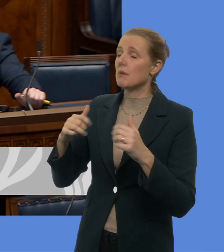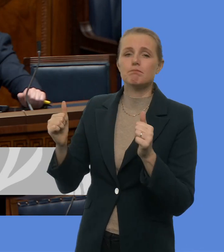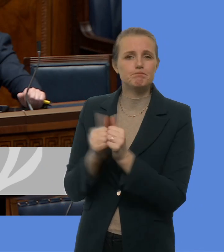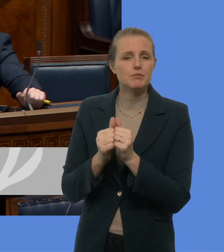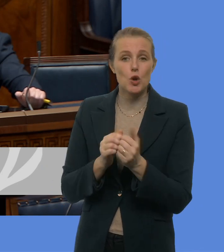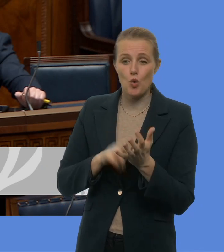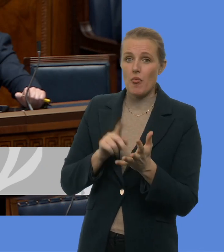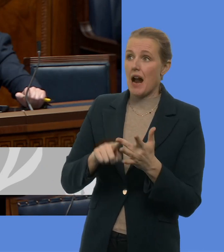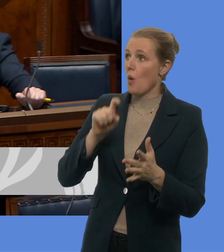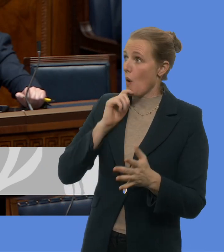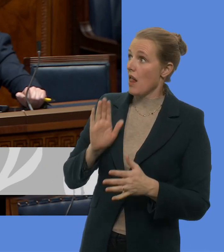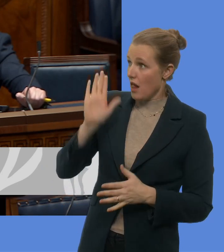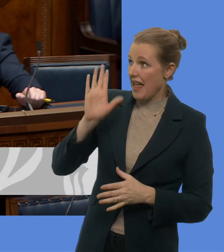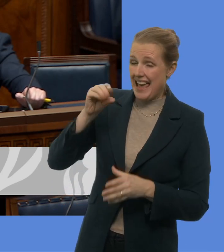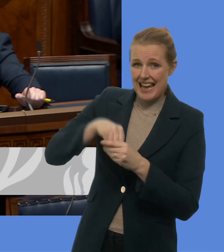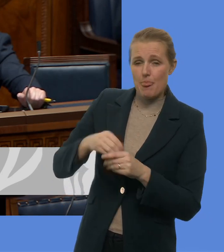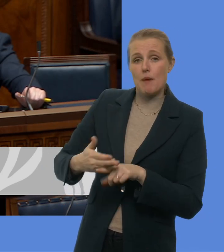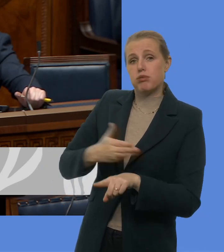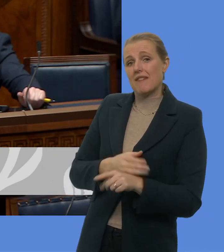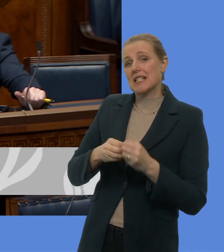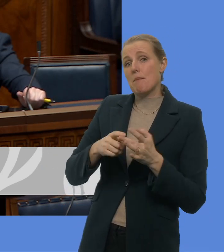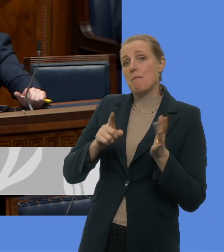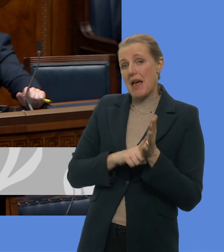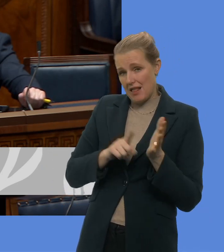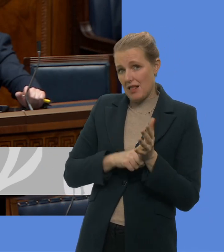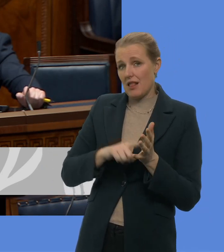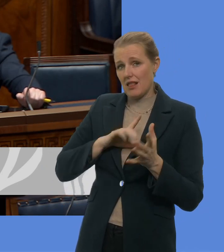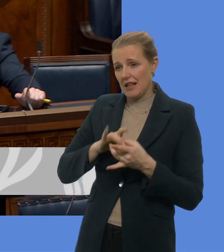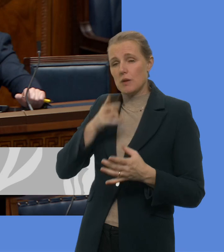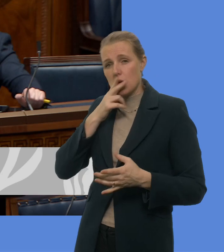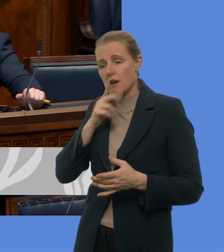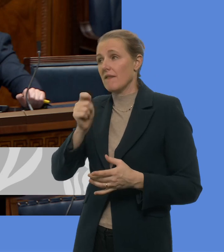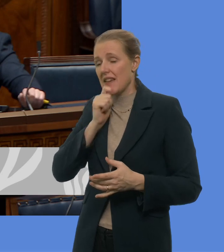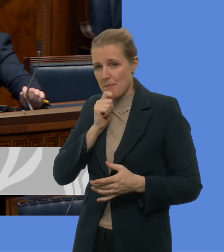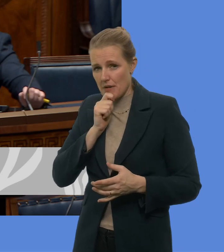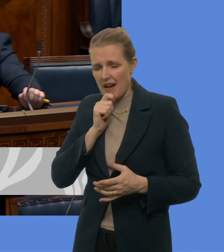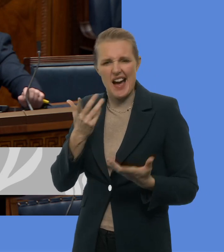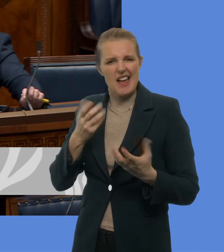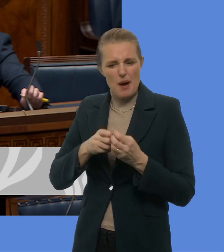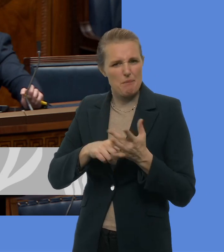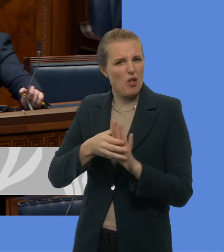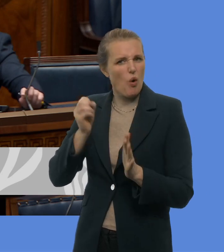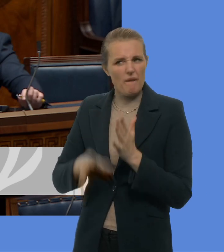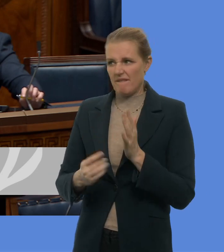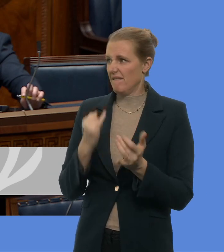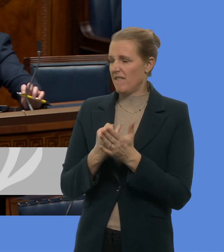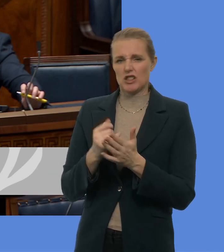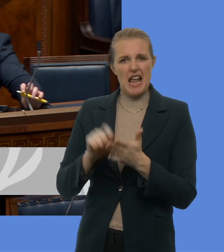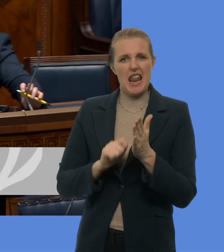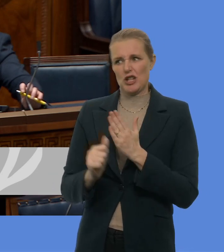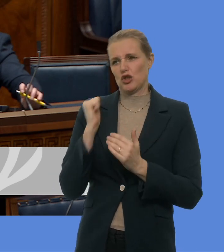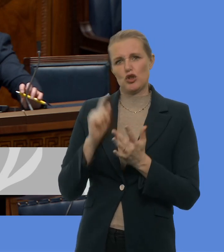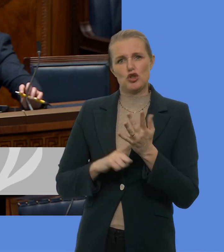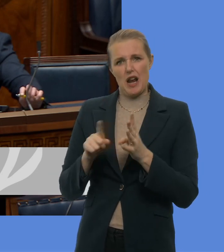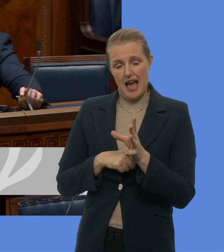inclusion in the previous tobacco and vapes bill under the previous government. That fell with the election back in July. I hope members will continue their support